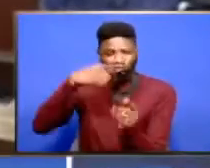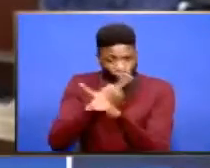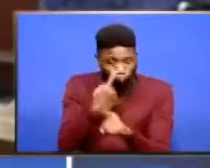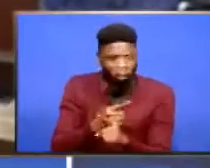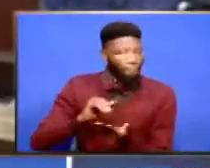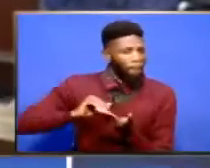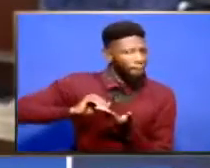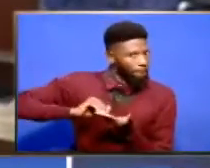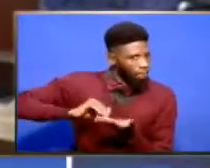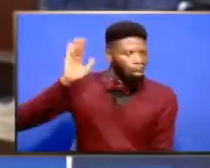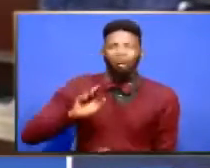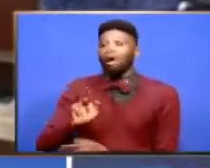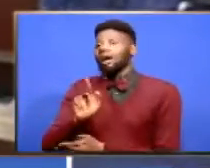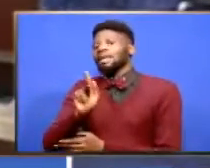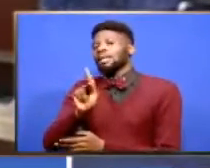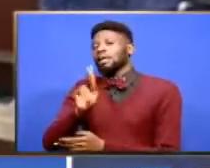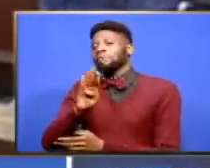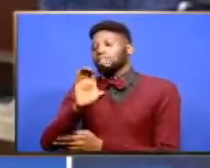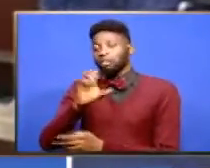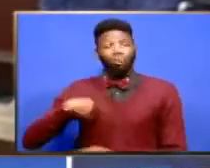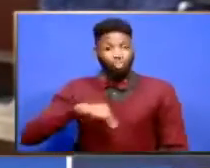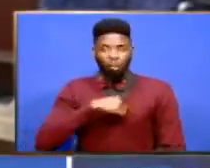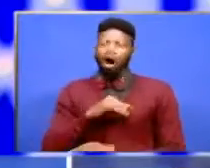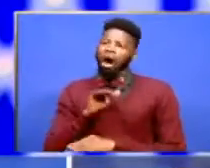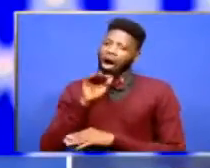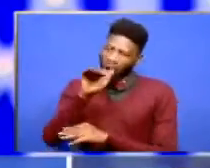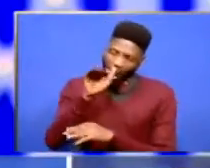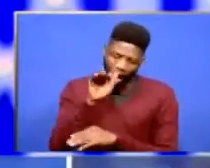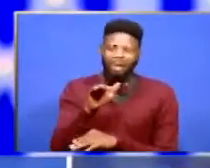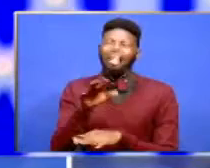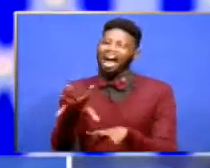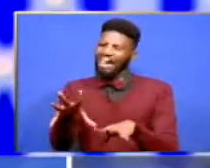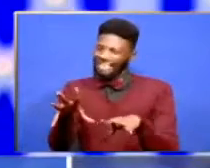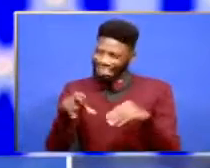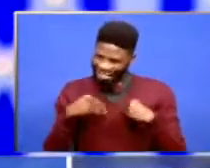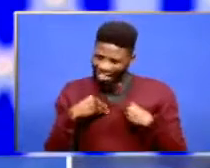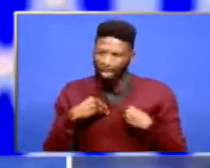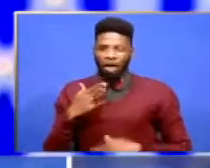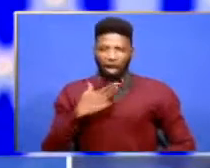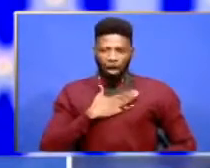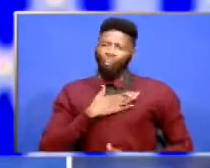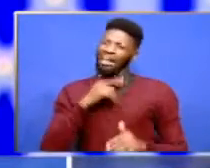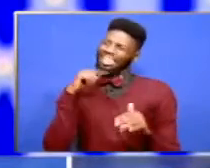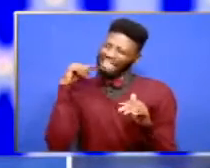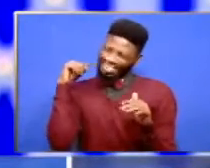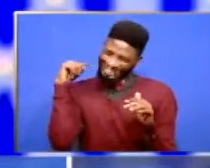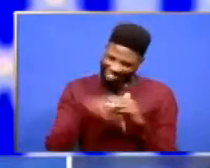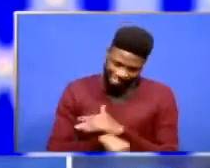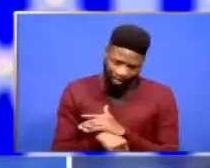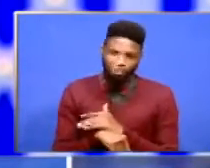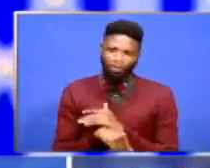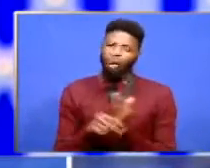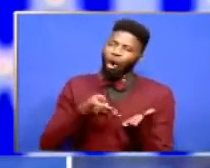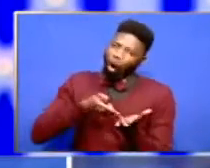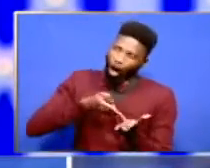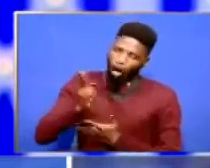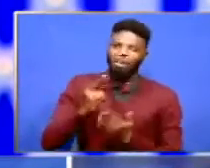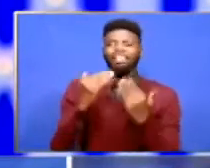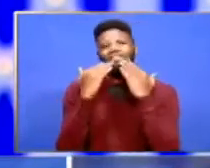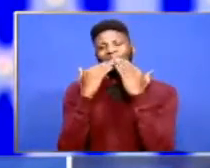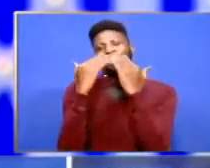KBC TV, we ask you to receive our heartfelt and sincere gratitude